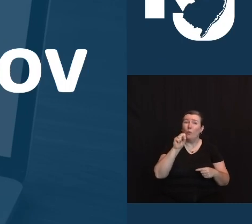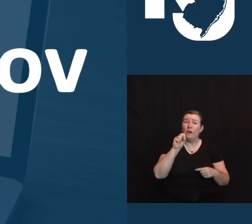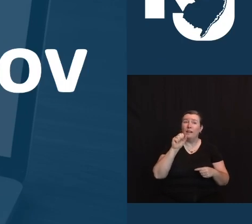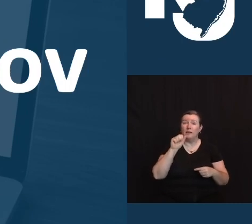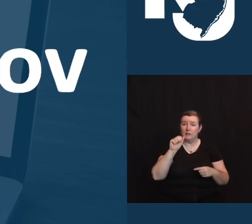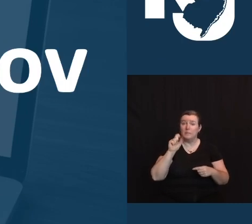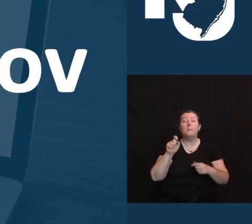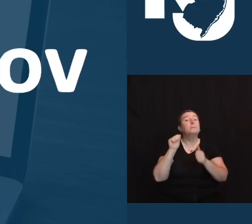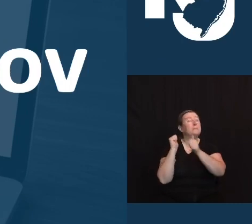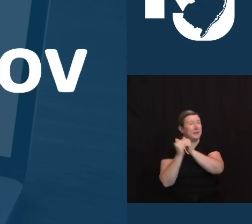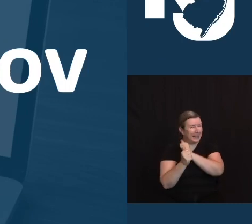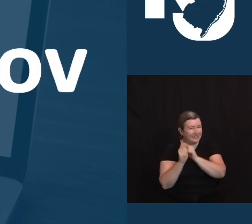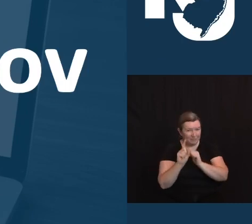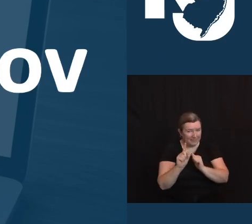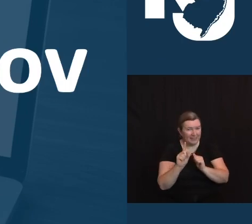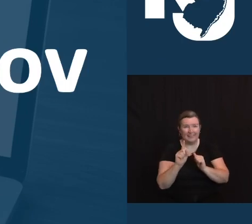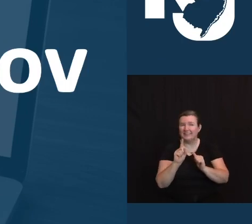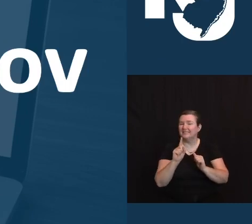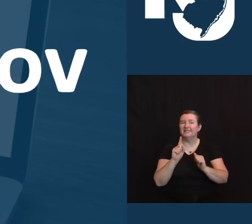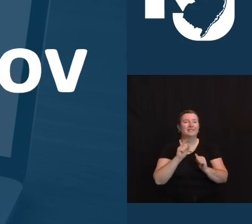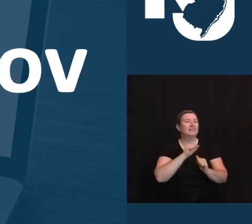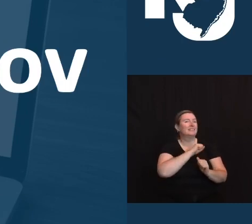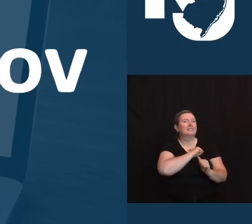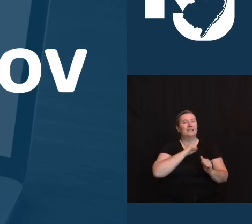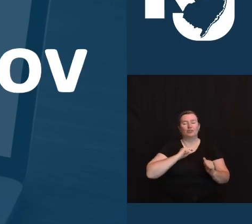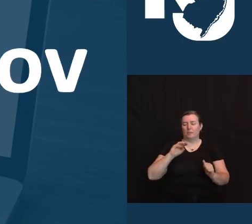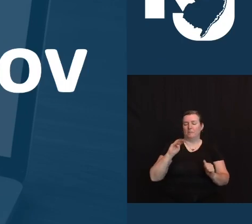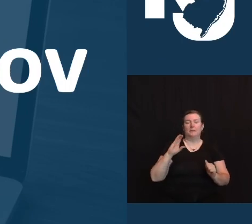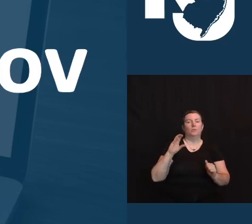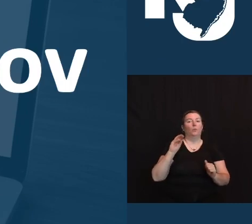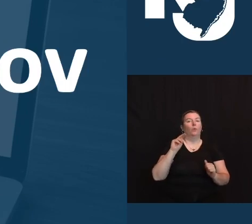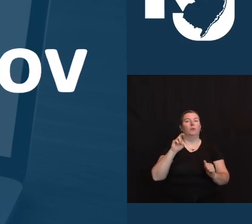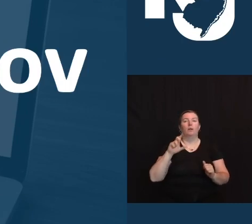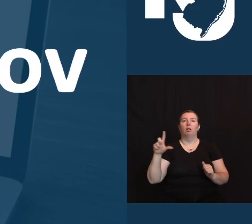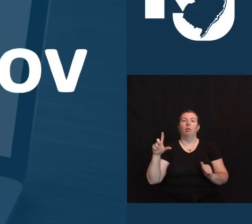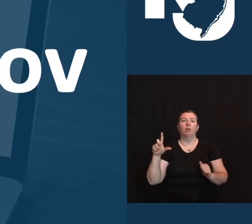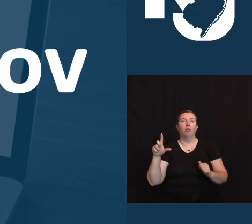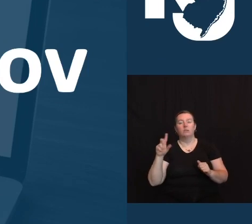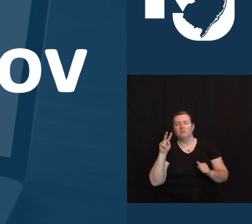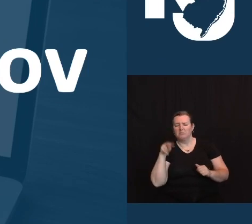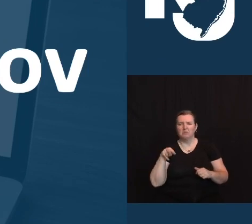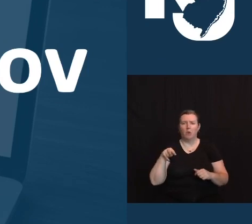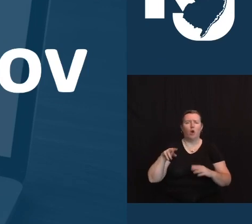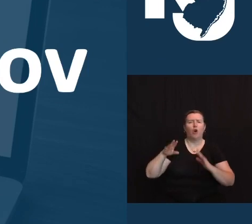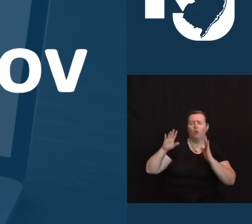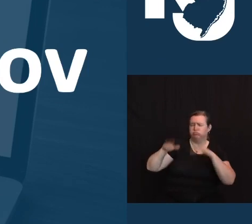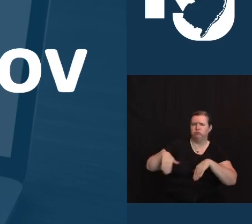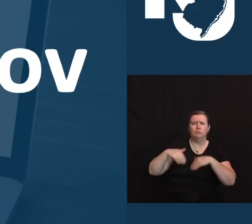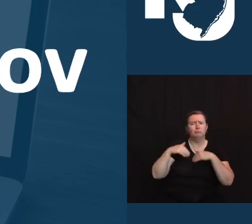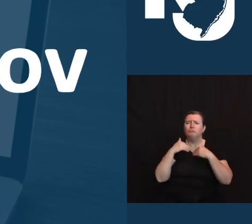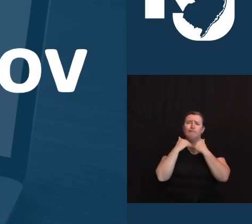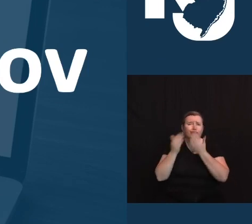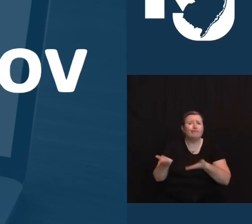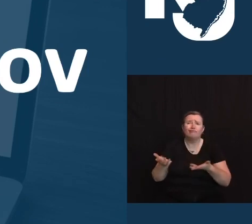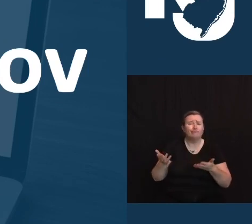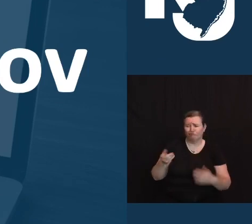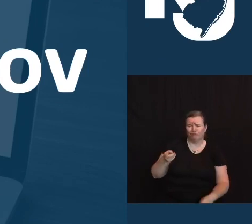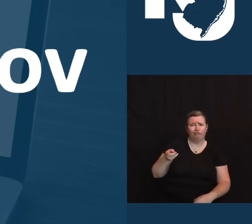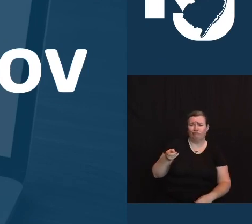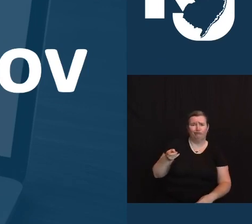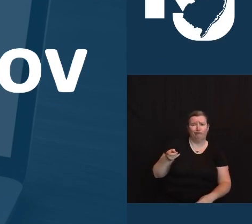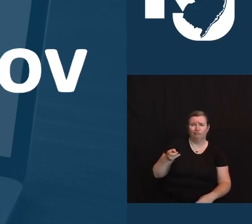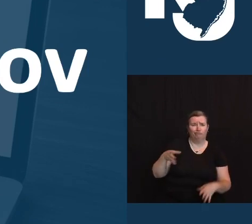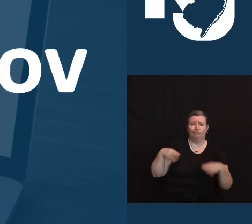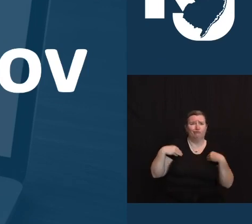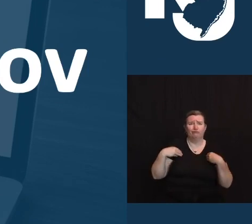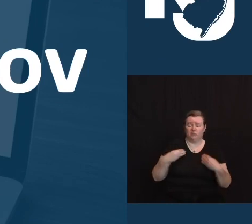would leave them and millions of others out in the stifling summer heat to wither. We will do everything we